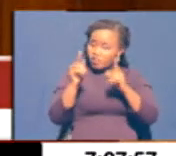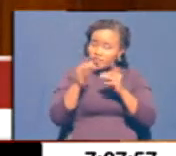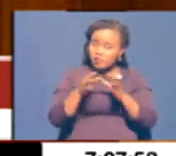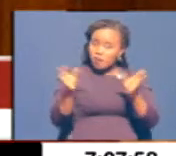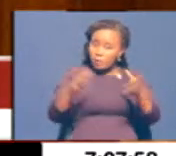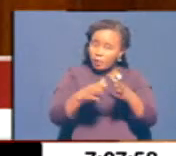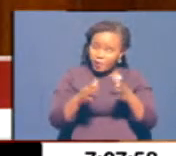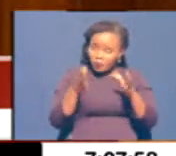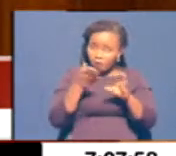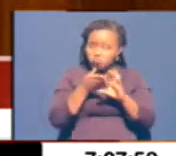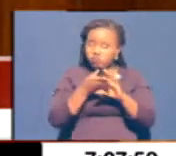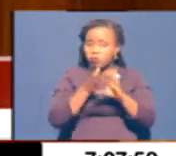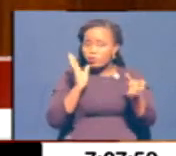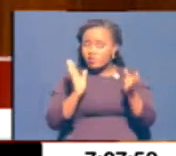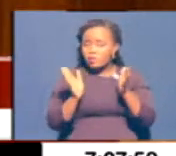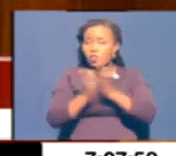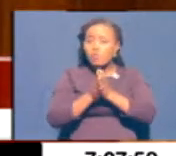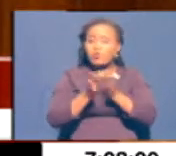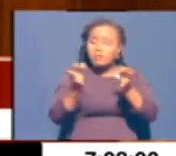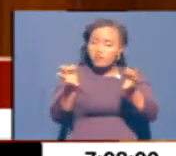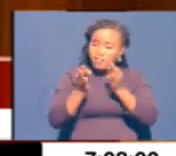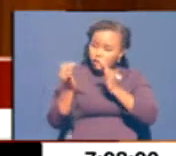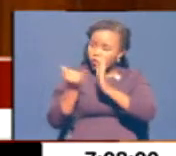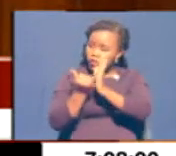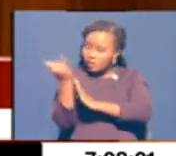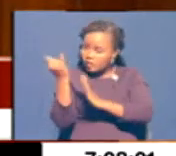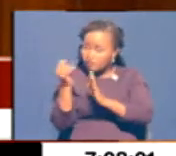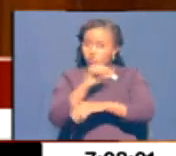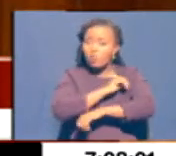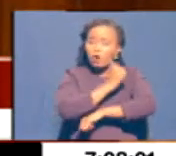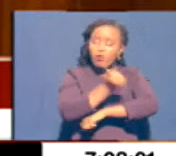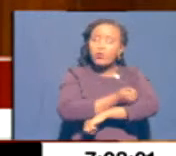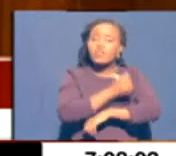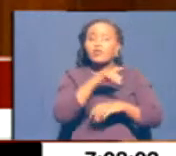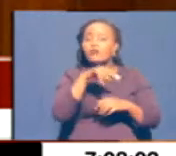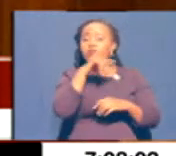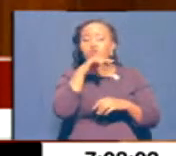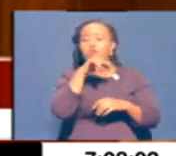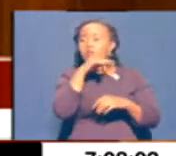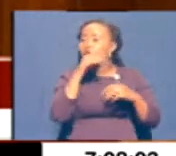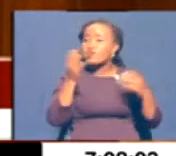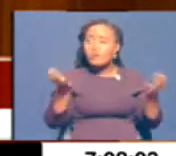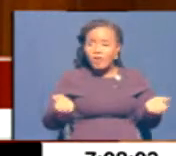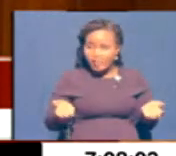frozen by the Financial Intelligence Authority of Uganda?